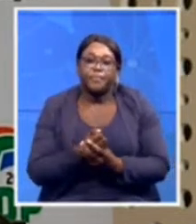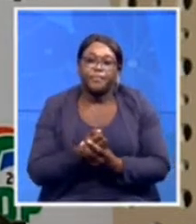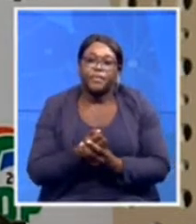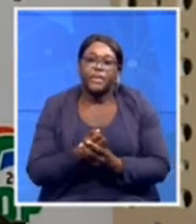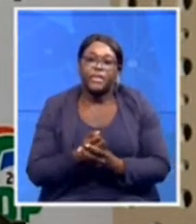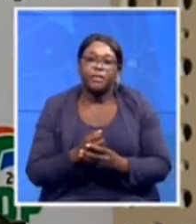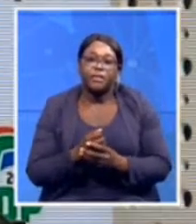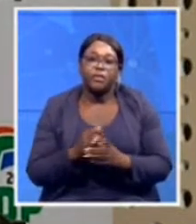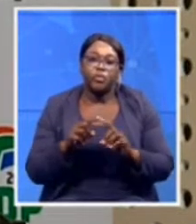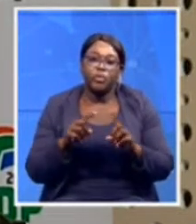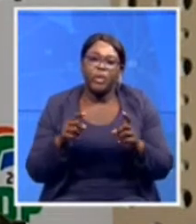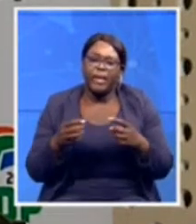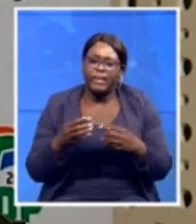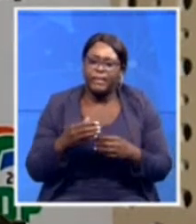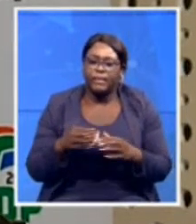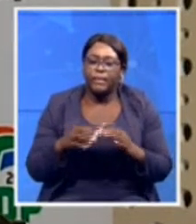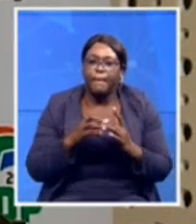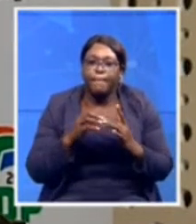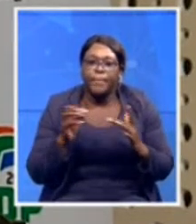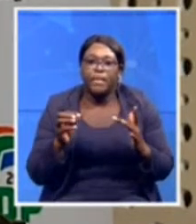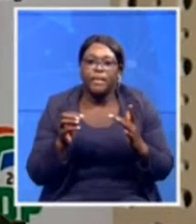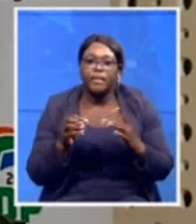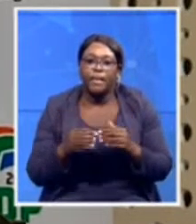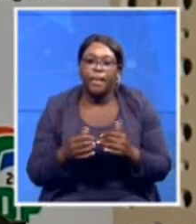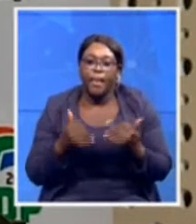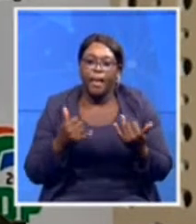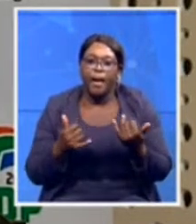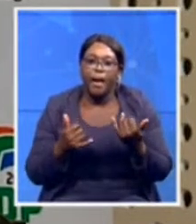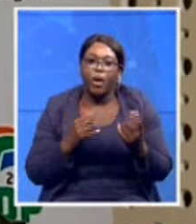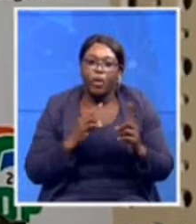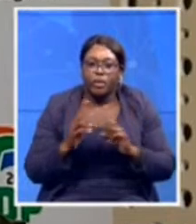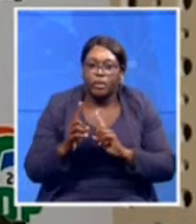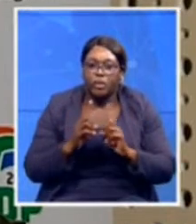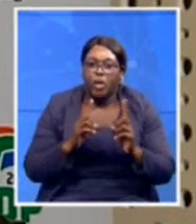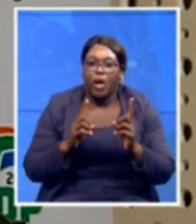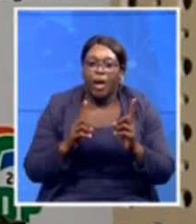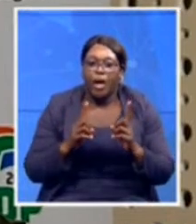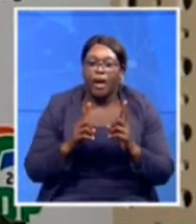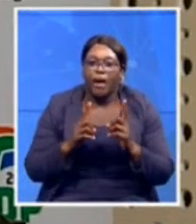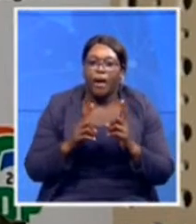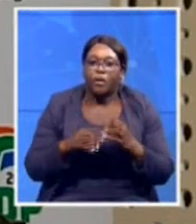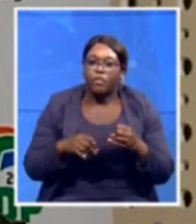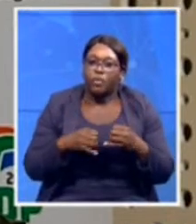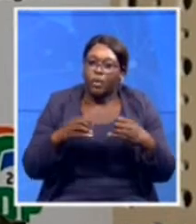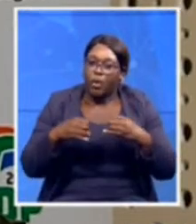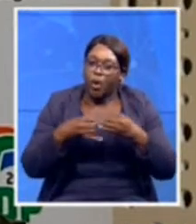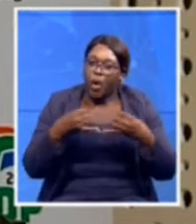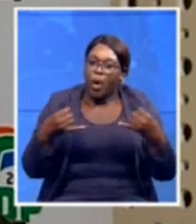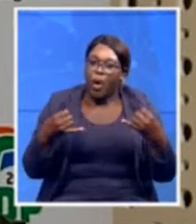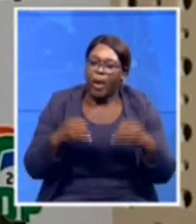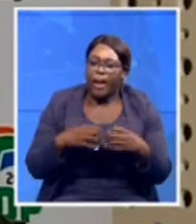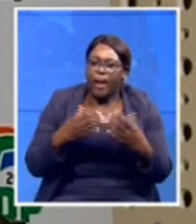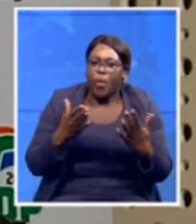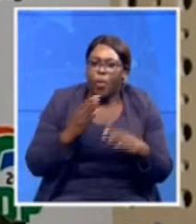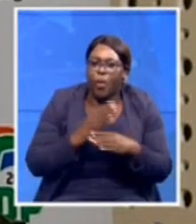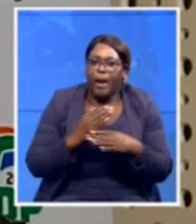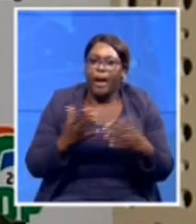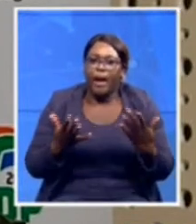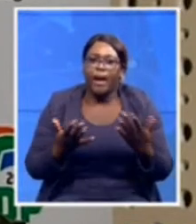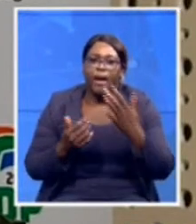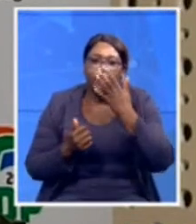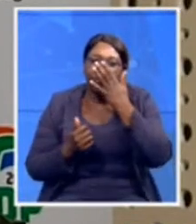to discuss how we deal with online content, especially content that is going to be distributed and exhibited on social media